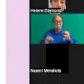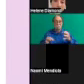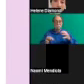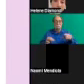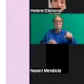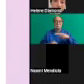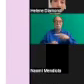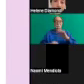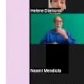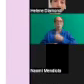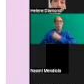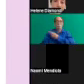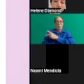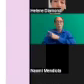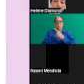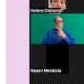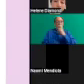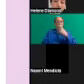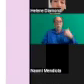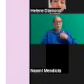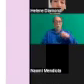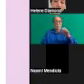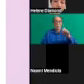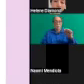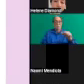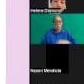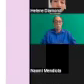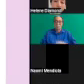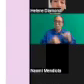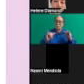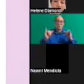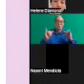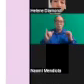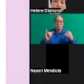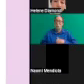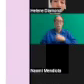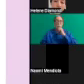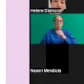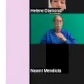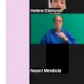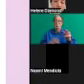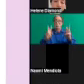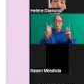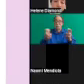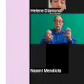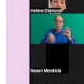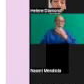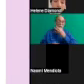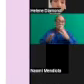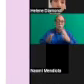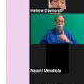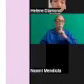our patients who have a disability, but yet we don't really, when I say quote unquote experts, we don't